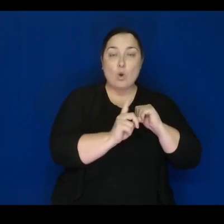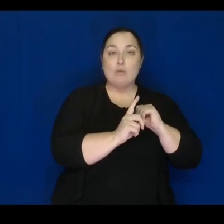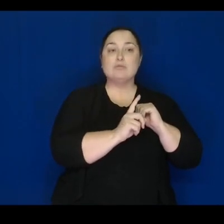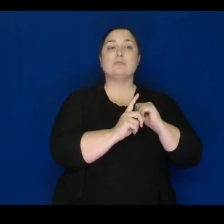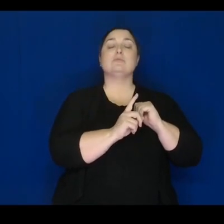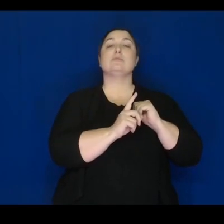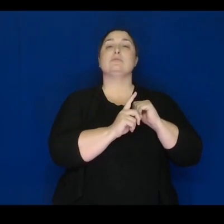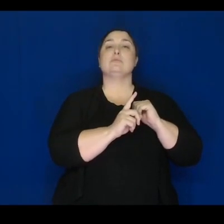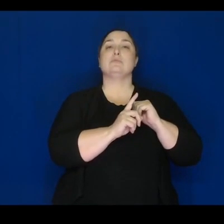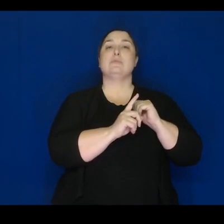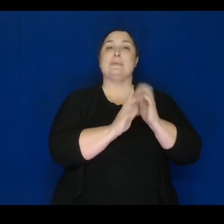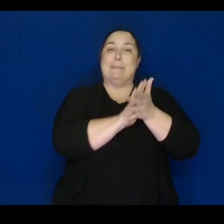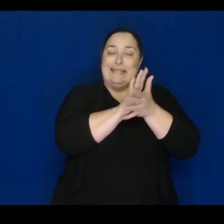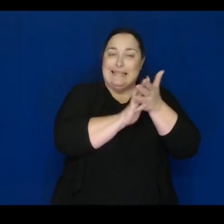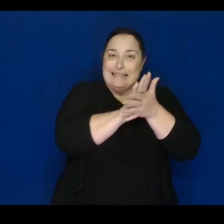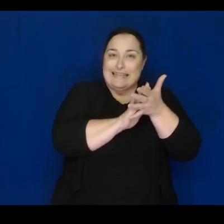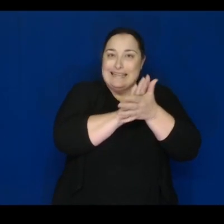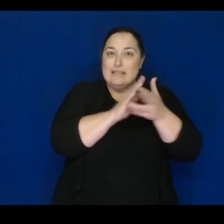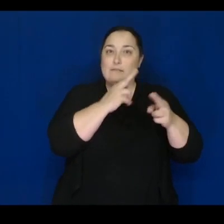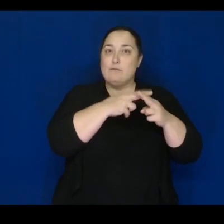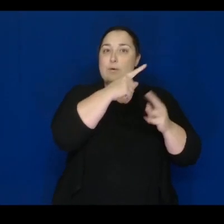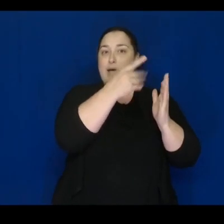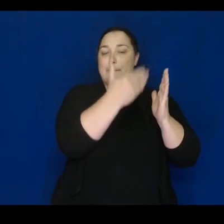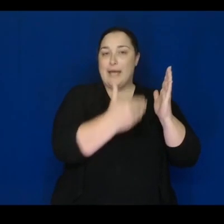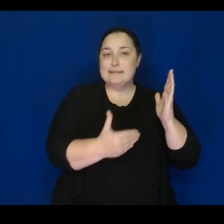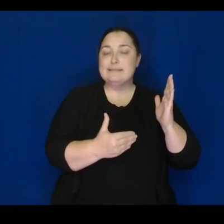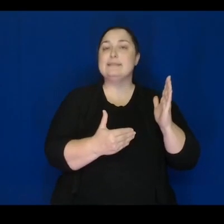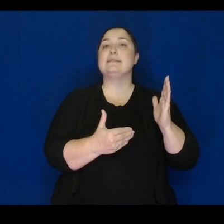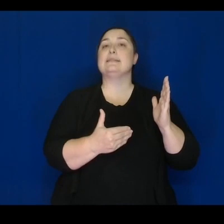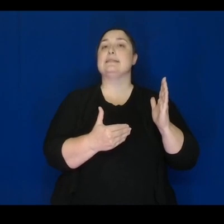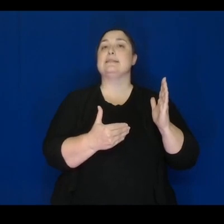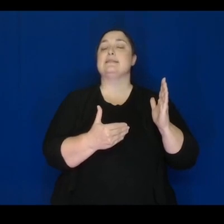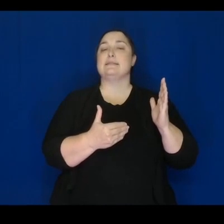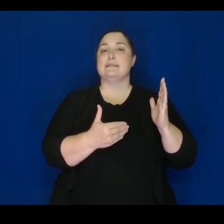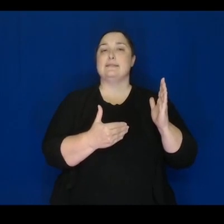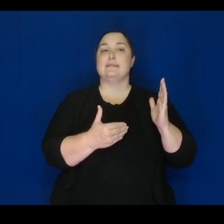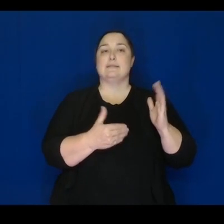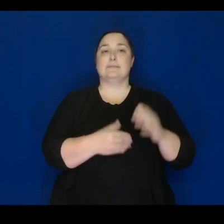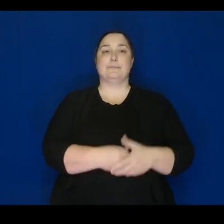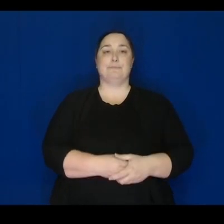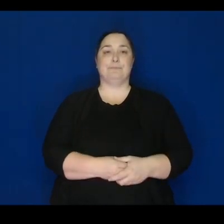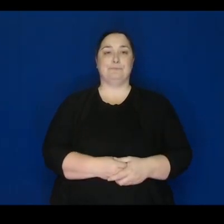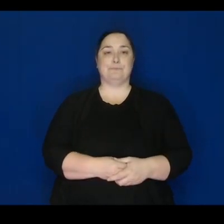about, and to go a little bit more deeper.